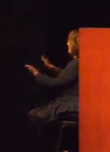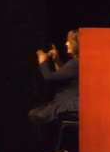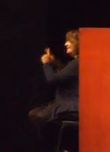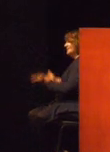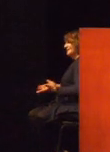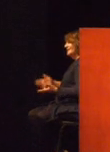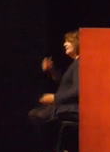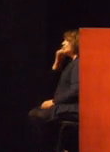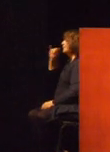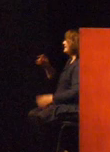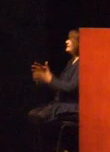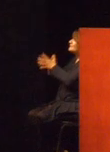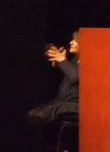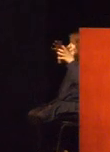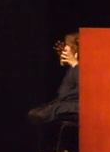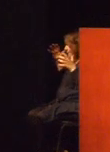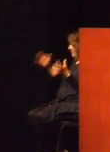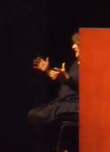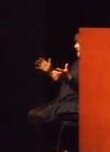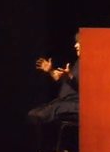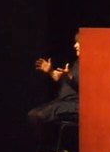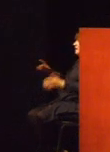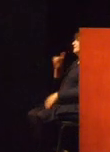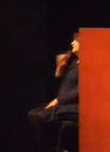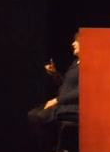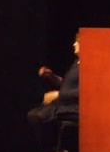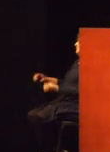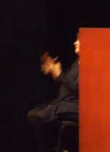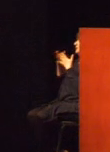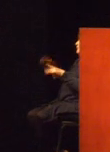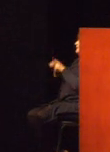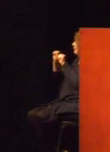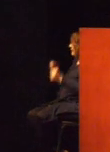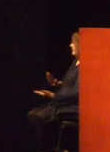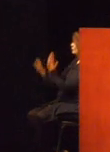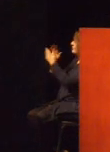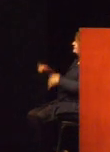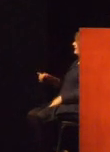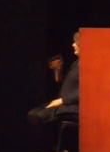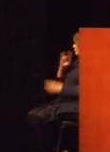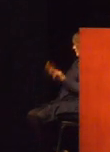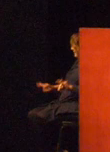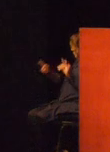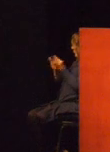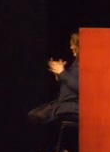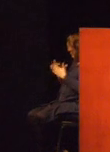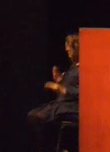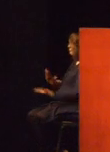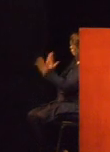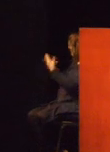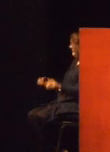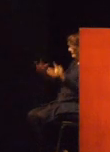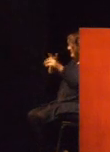racism is so big that there are actually a lot of ways that we can address it. And it's really important that we address it in a